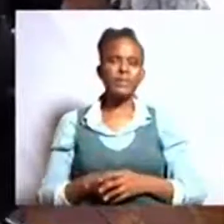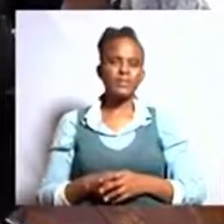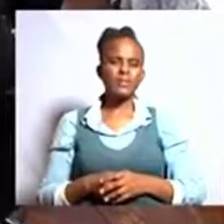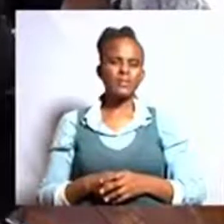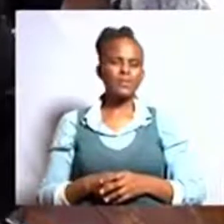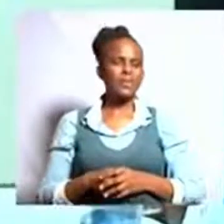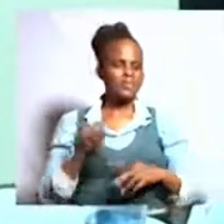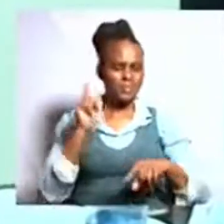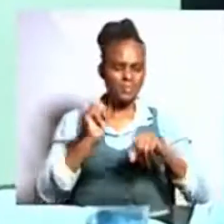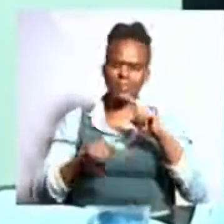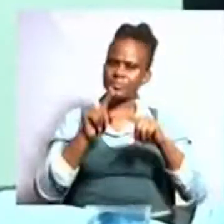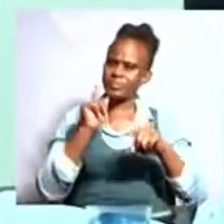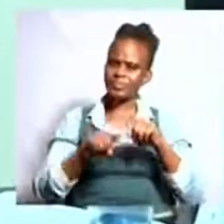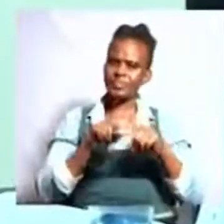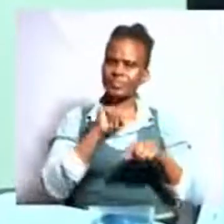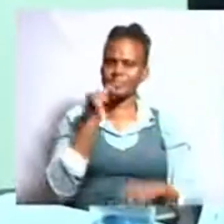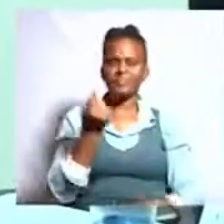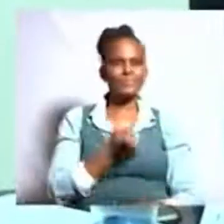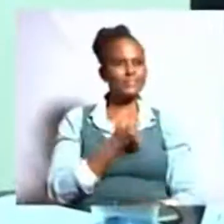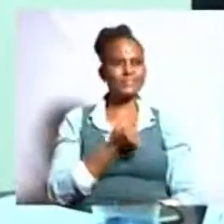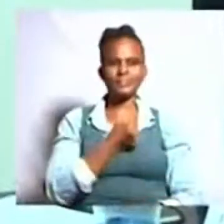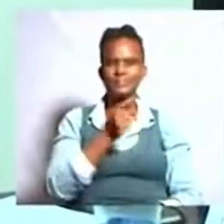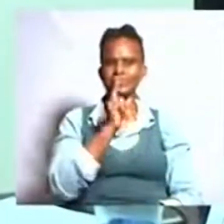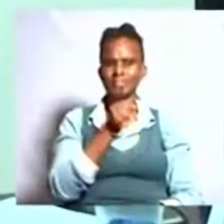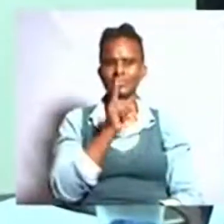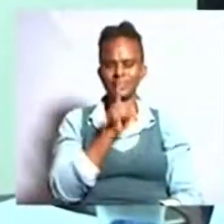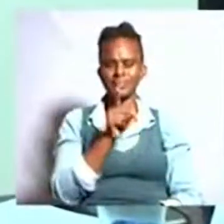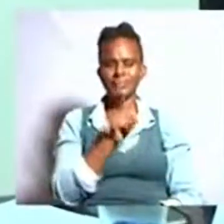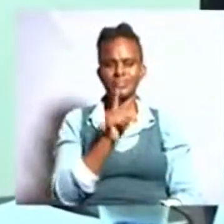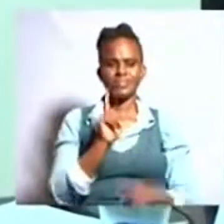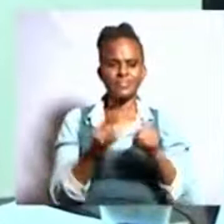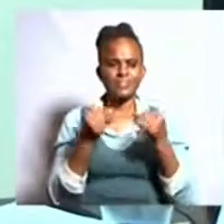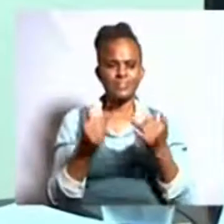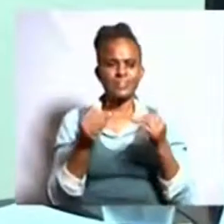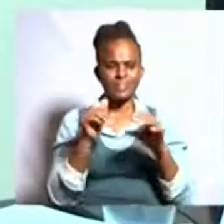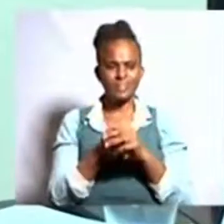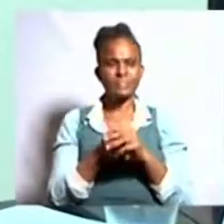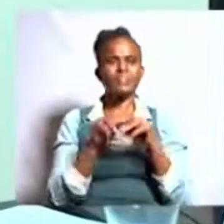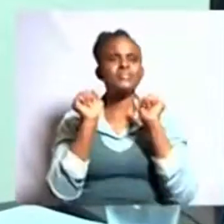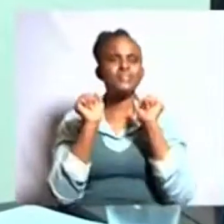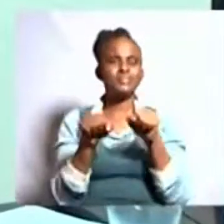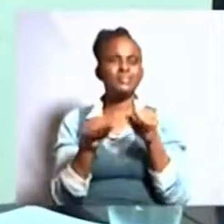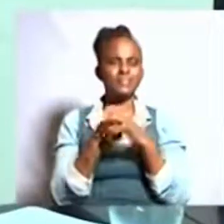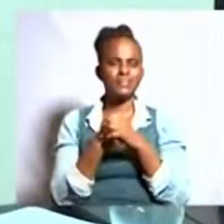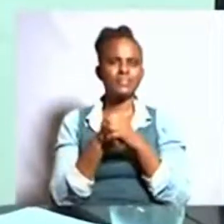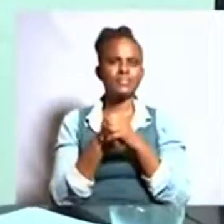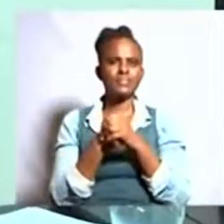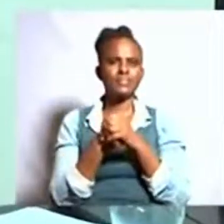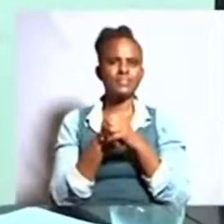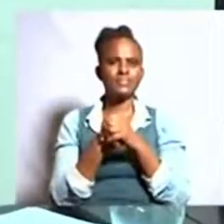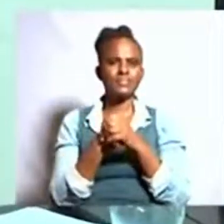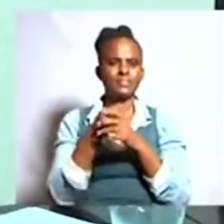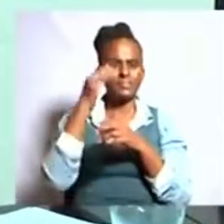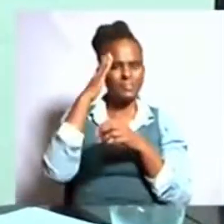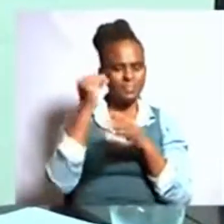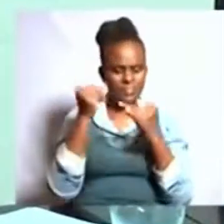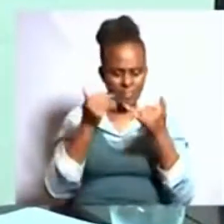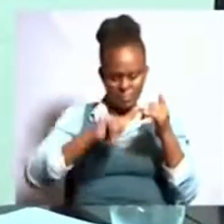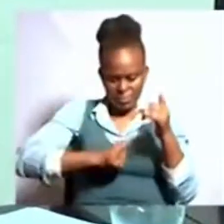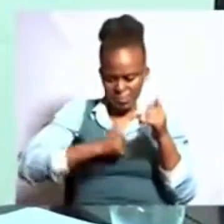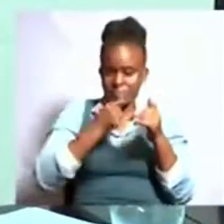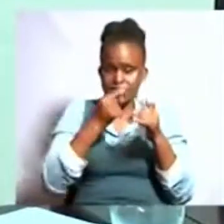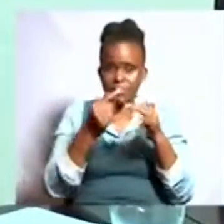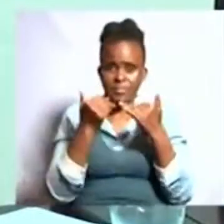It may not wholly be factual, but in part it could be. And that's why we are